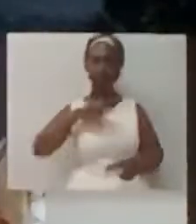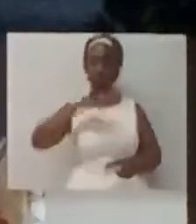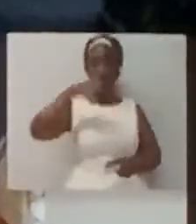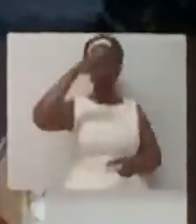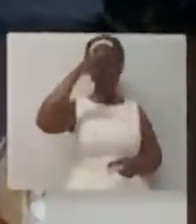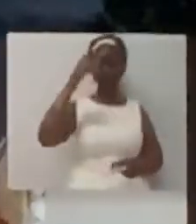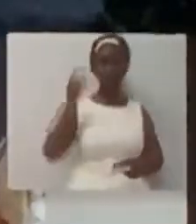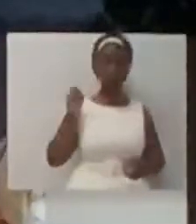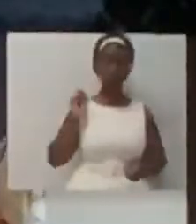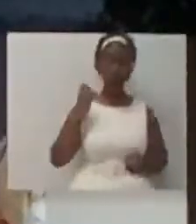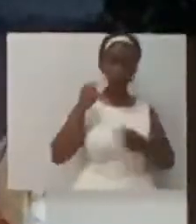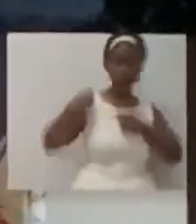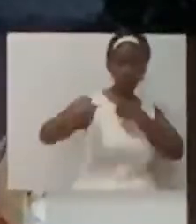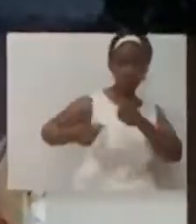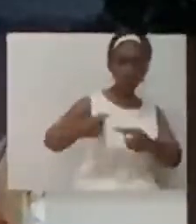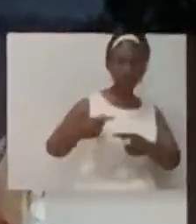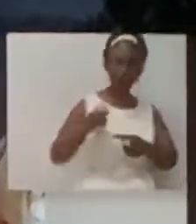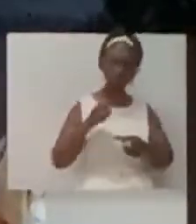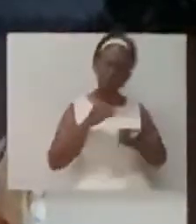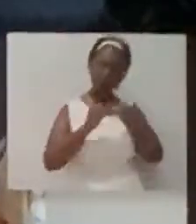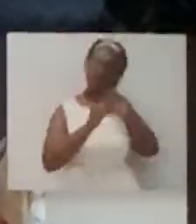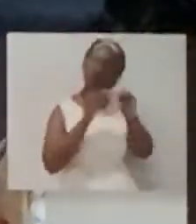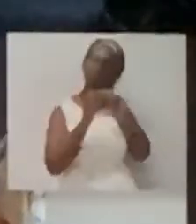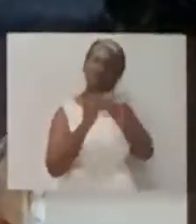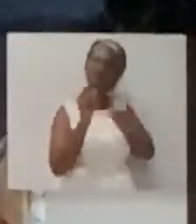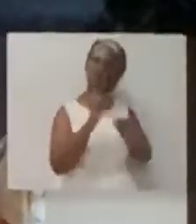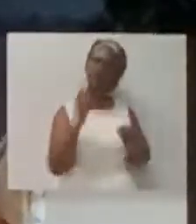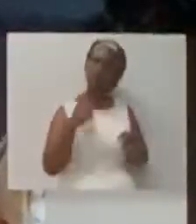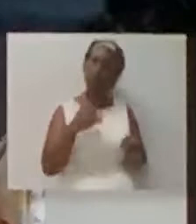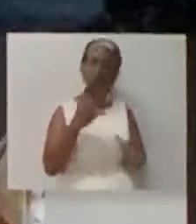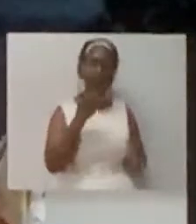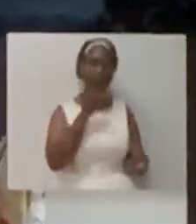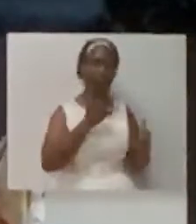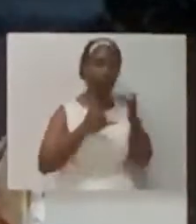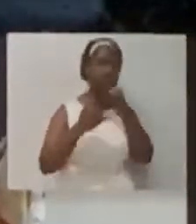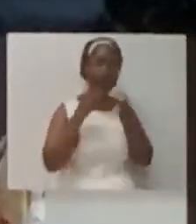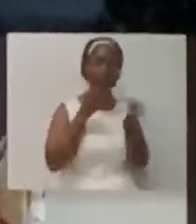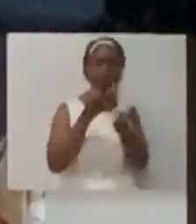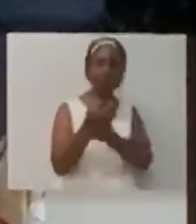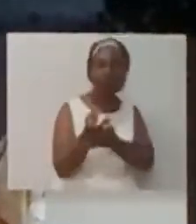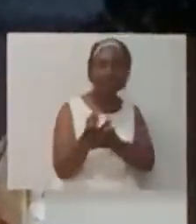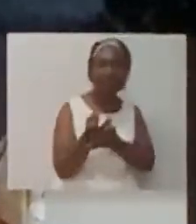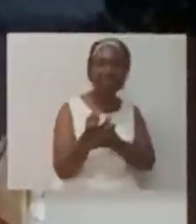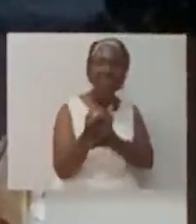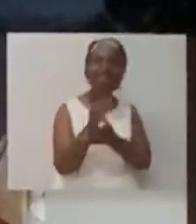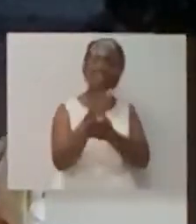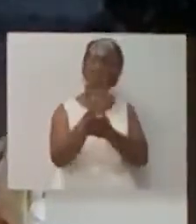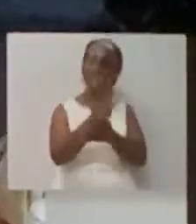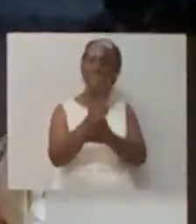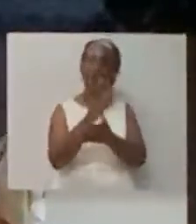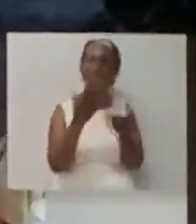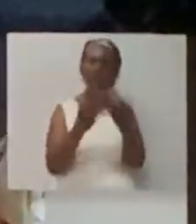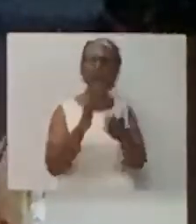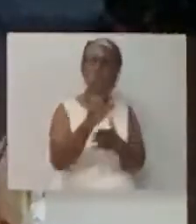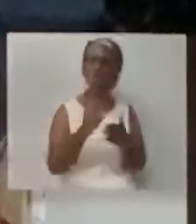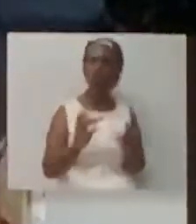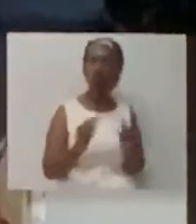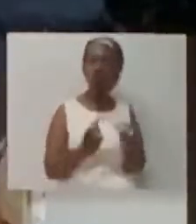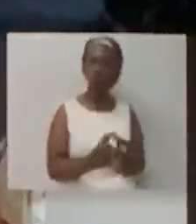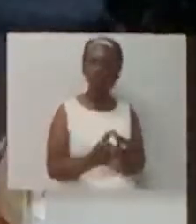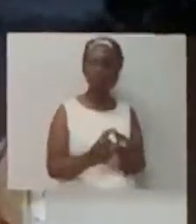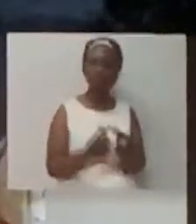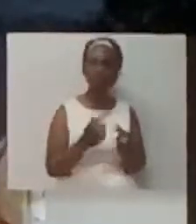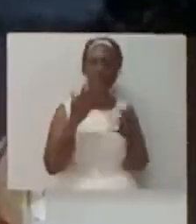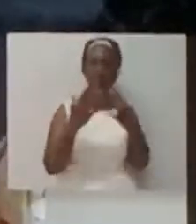yet, fix the places where we failed miserably, it might be you. It might be your class